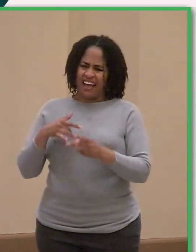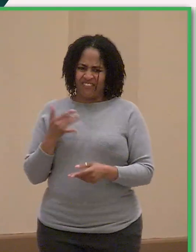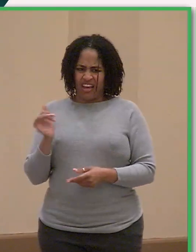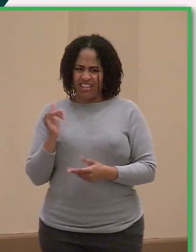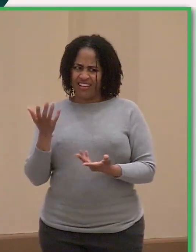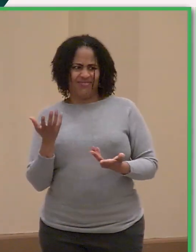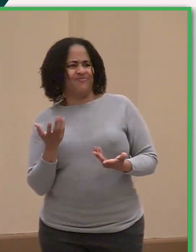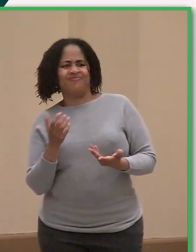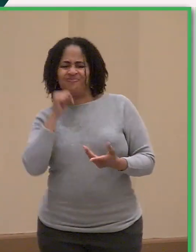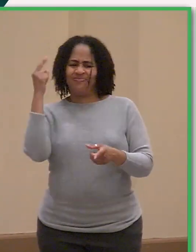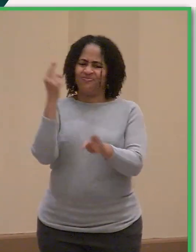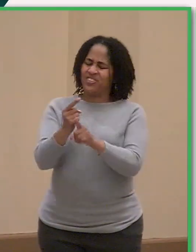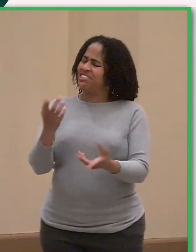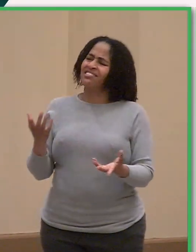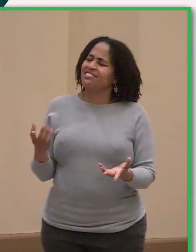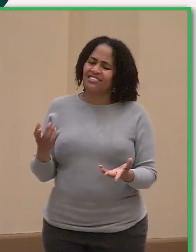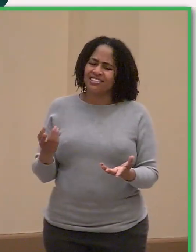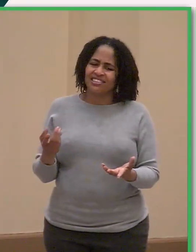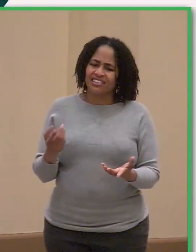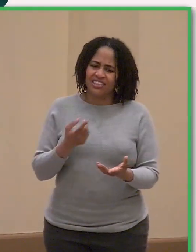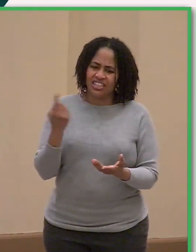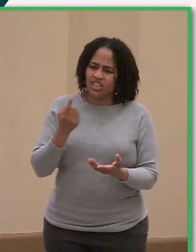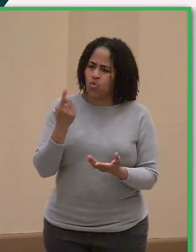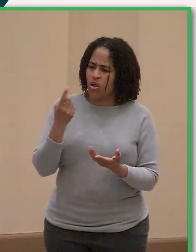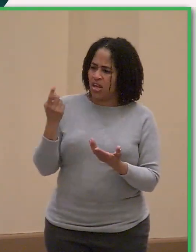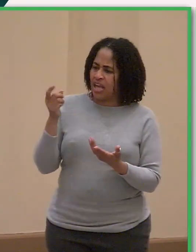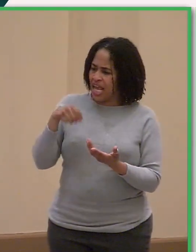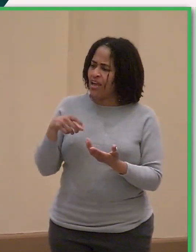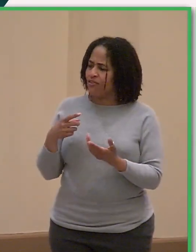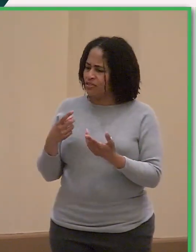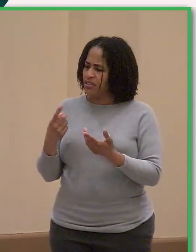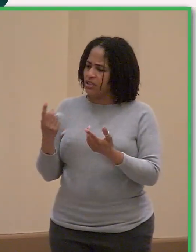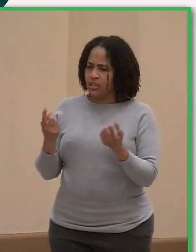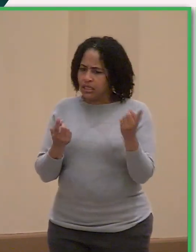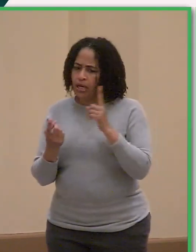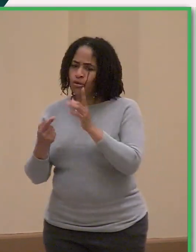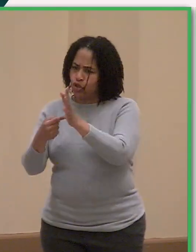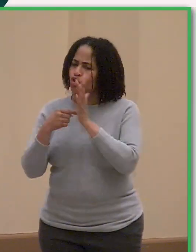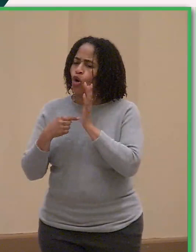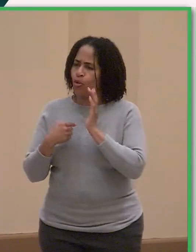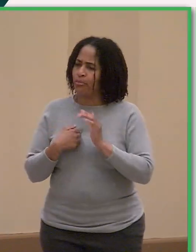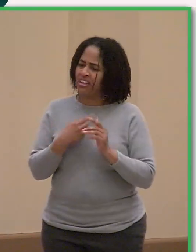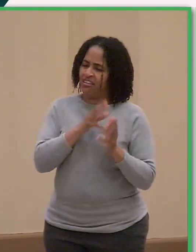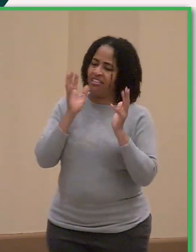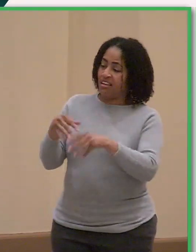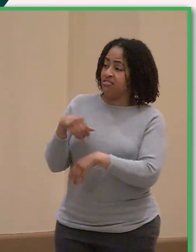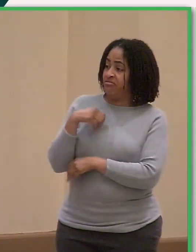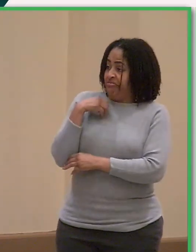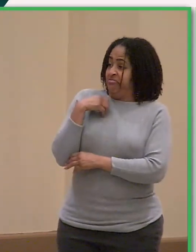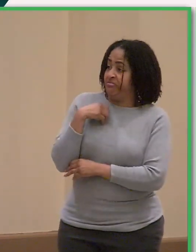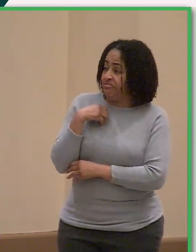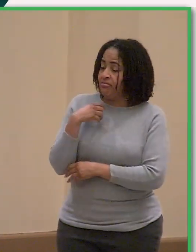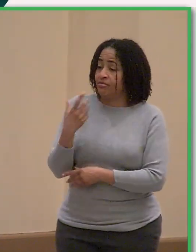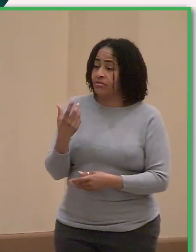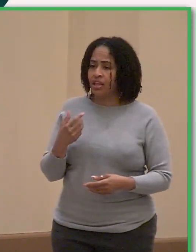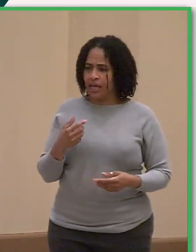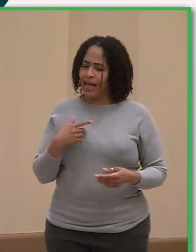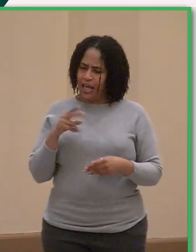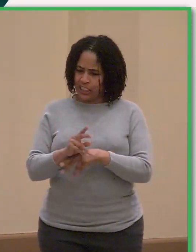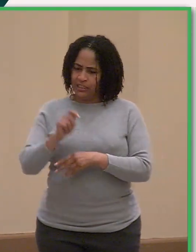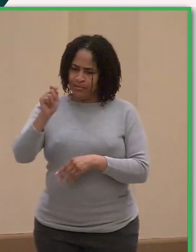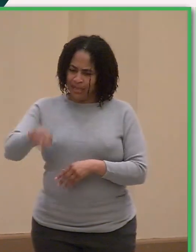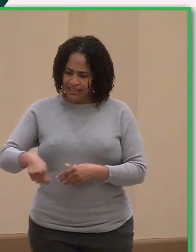like that wasn't right. You know, someone had to, you know, come up and show me how to use the bus tickets. And I just